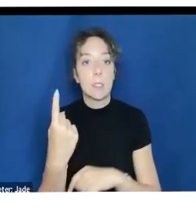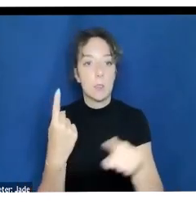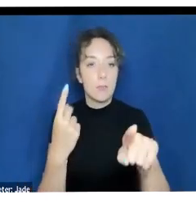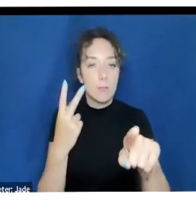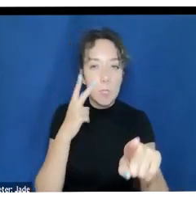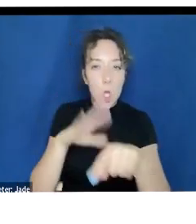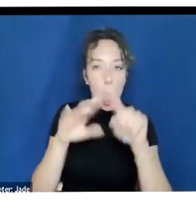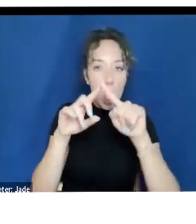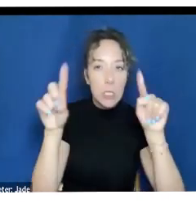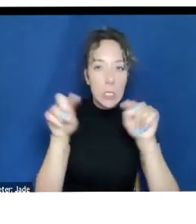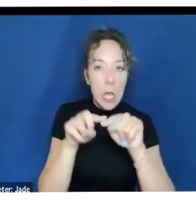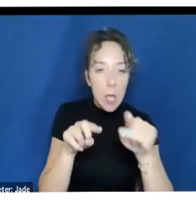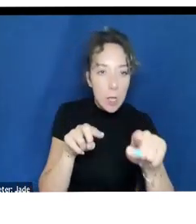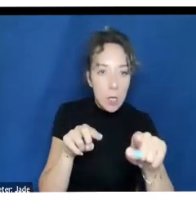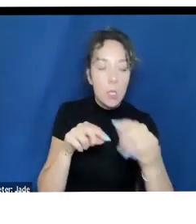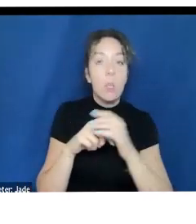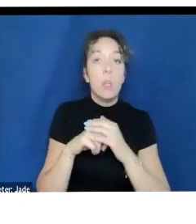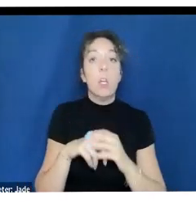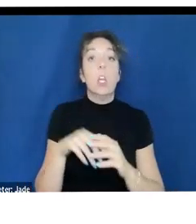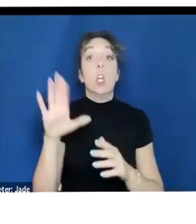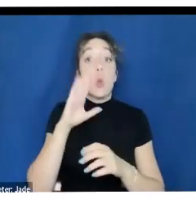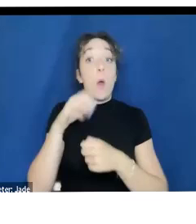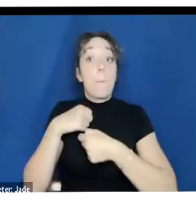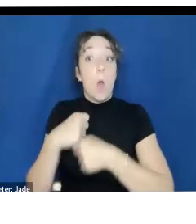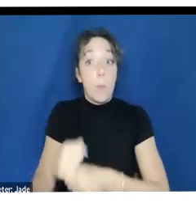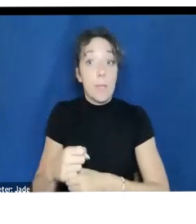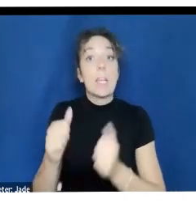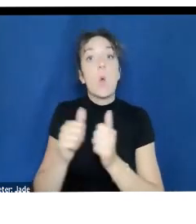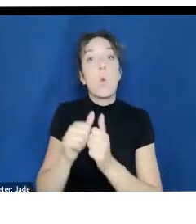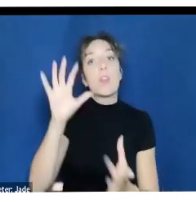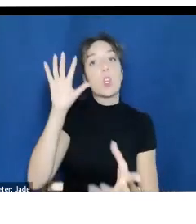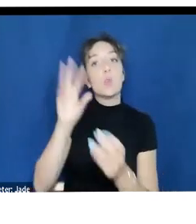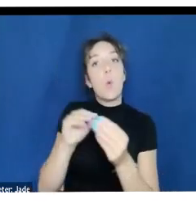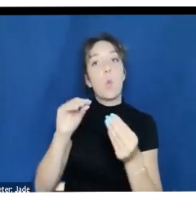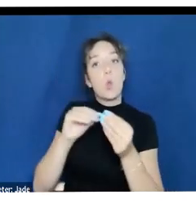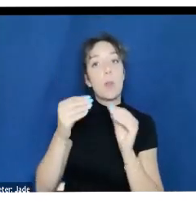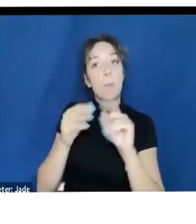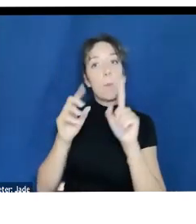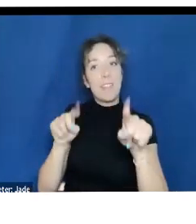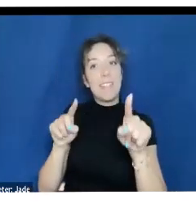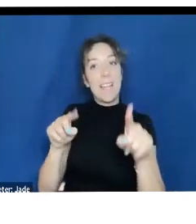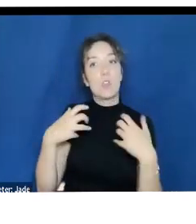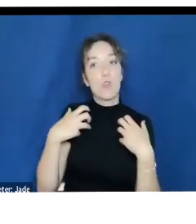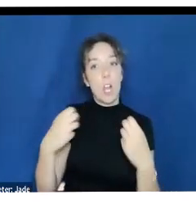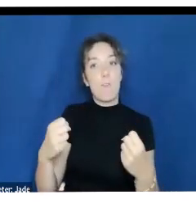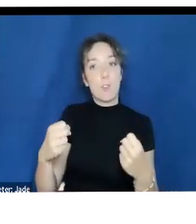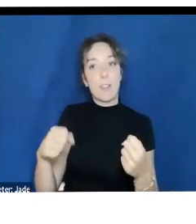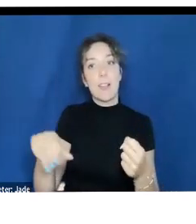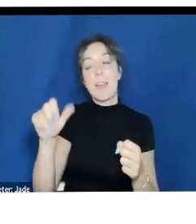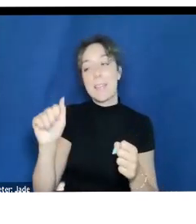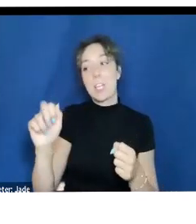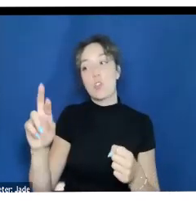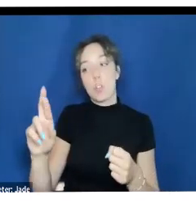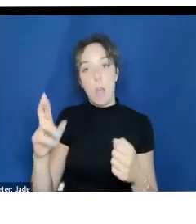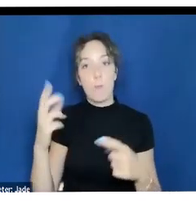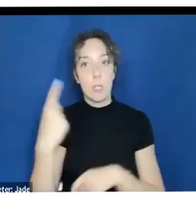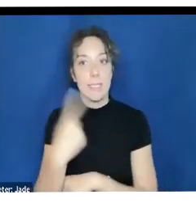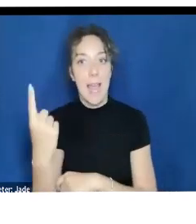you would populate with the total number of attendance recovery days that the student earned